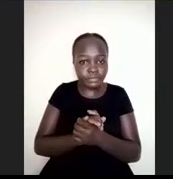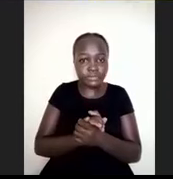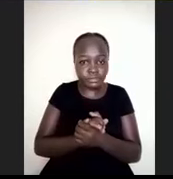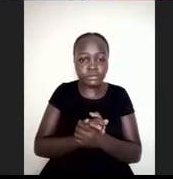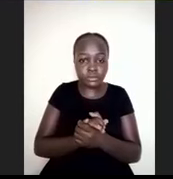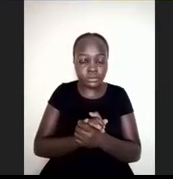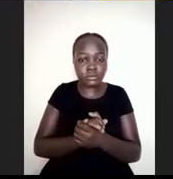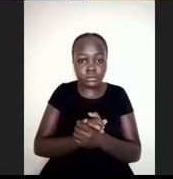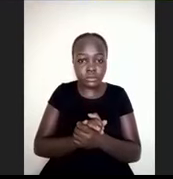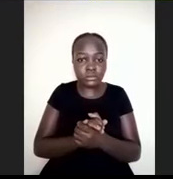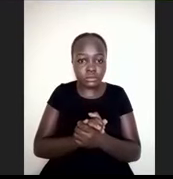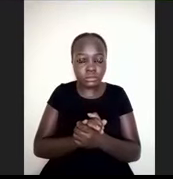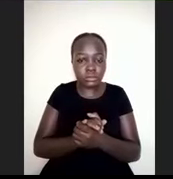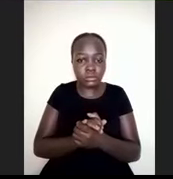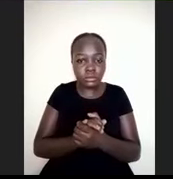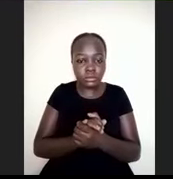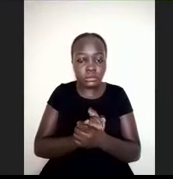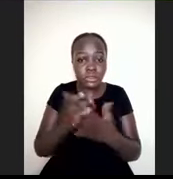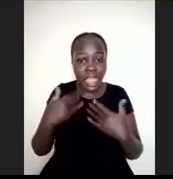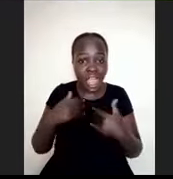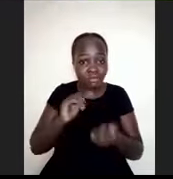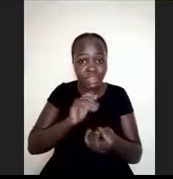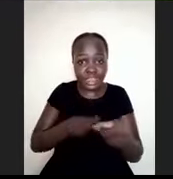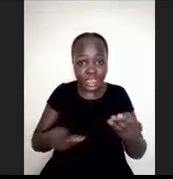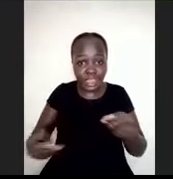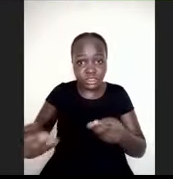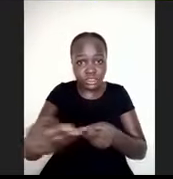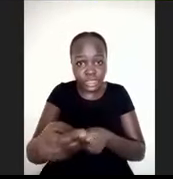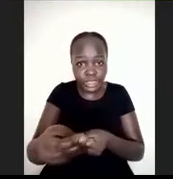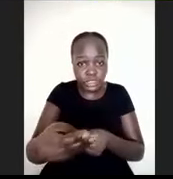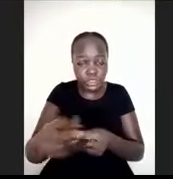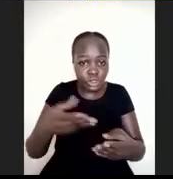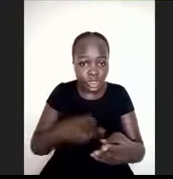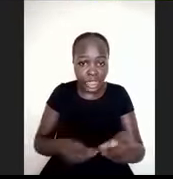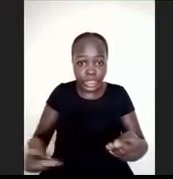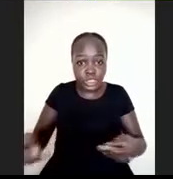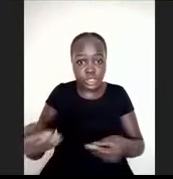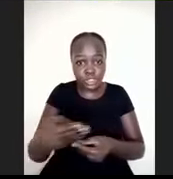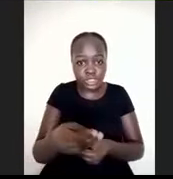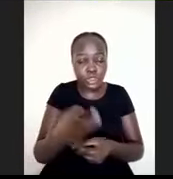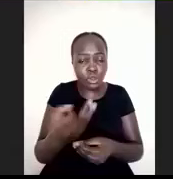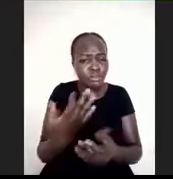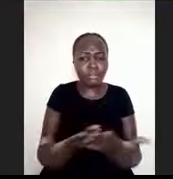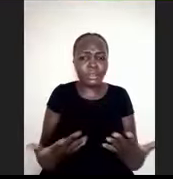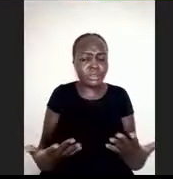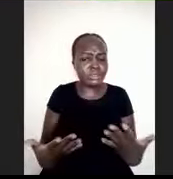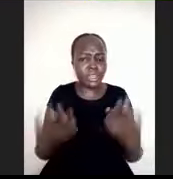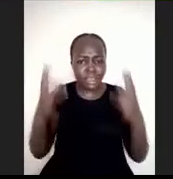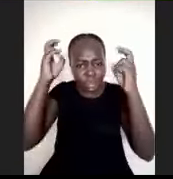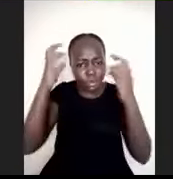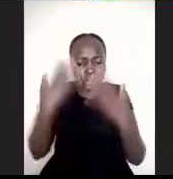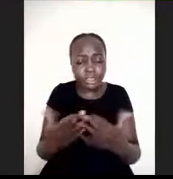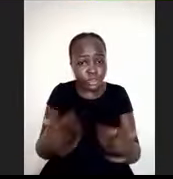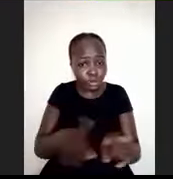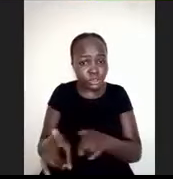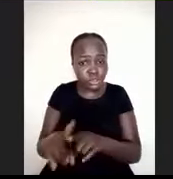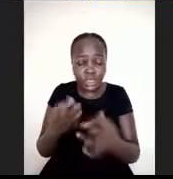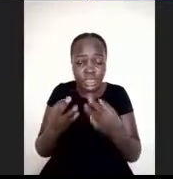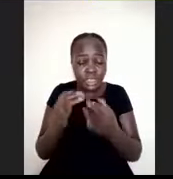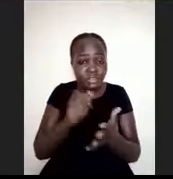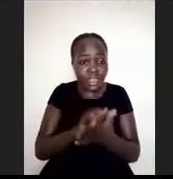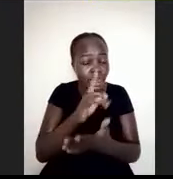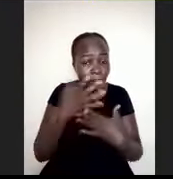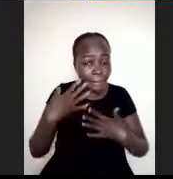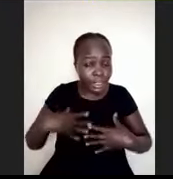is there's an exchange of things, demonic things also. If that person has evil